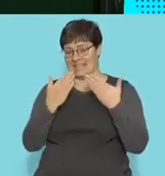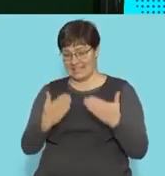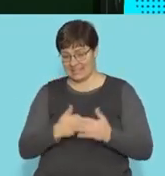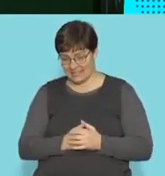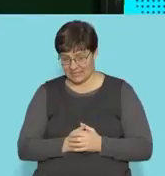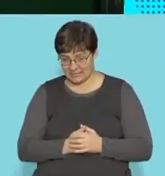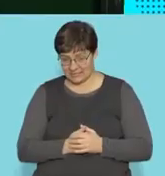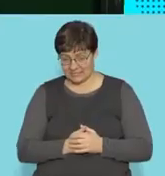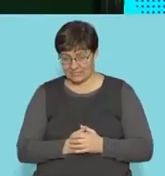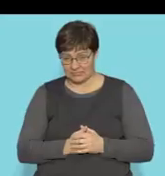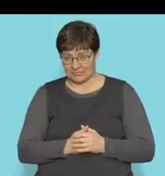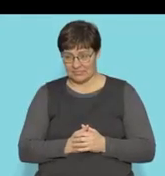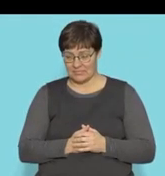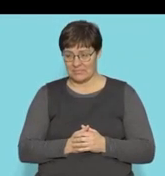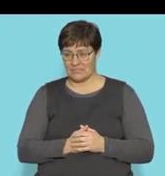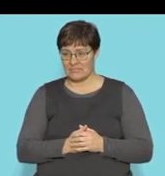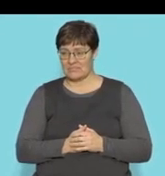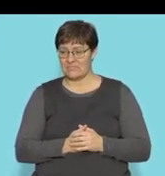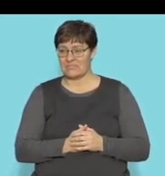study.